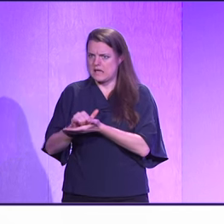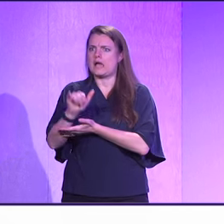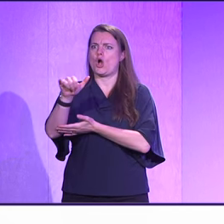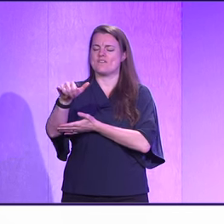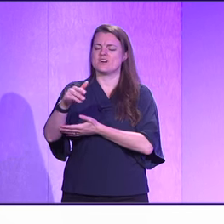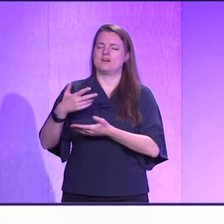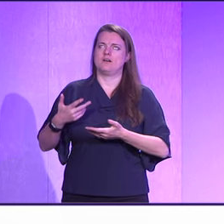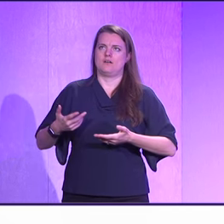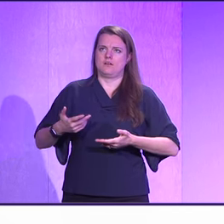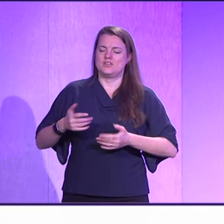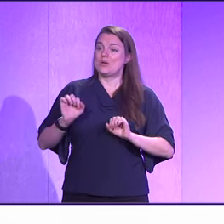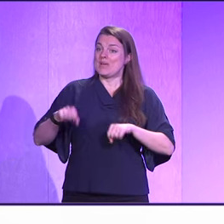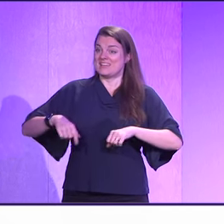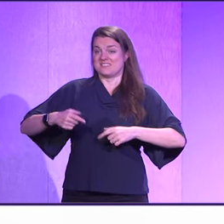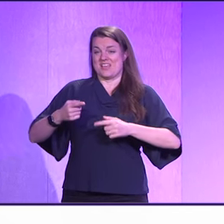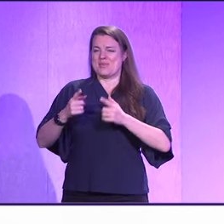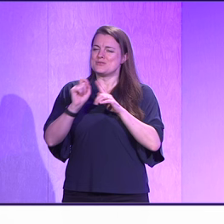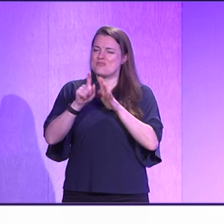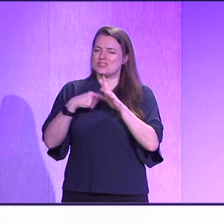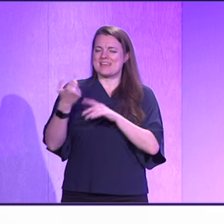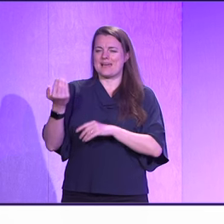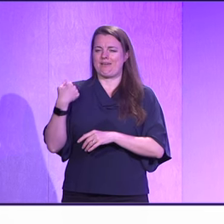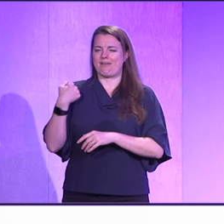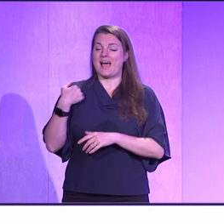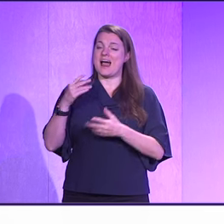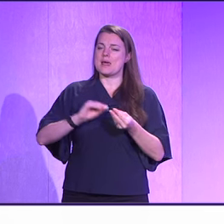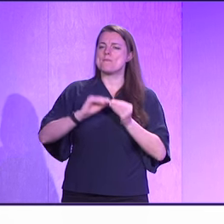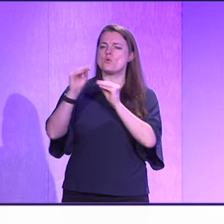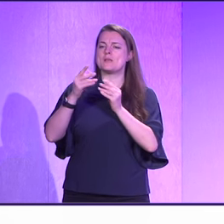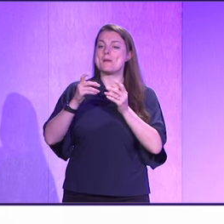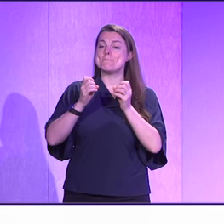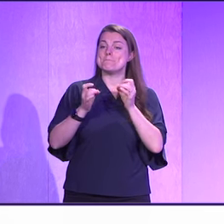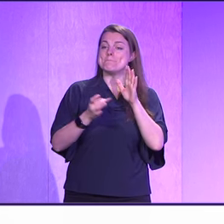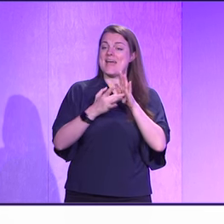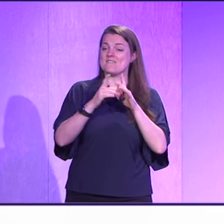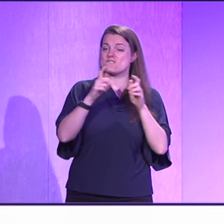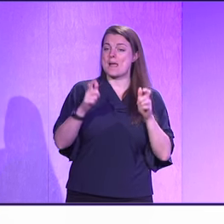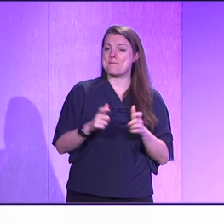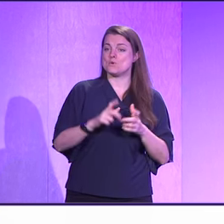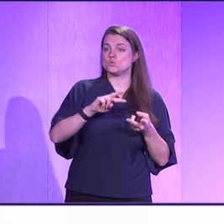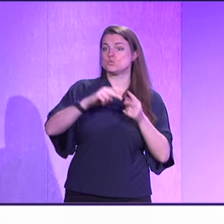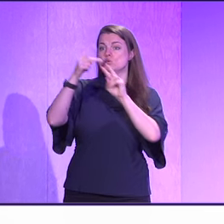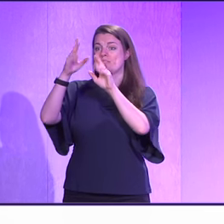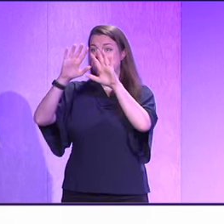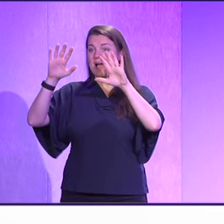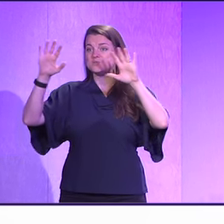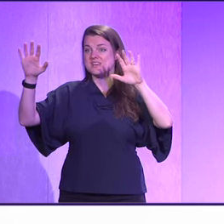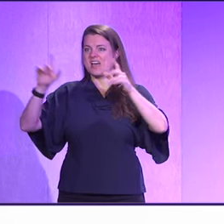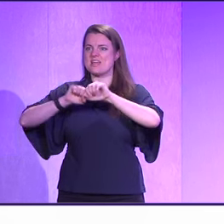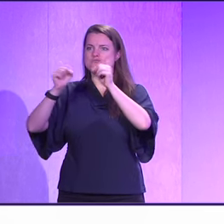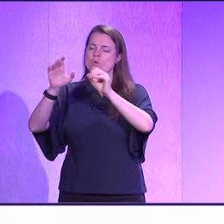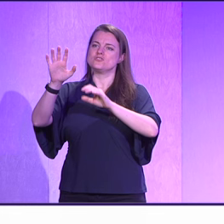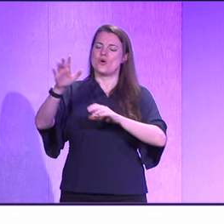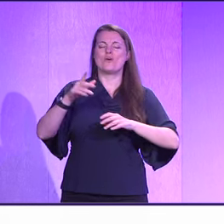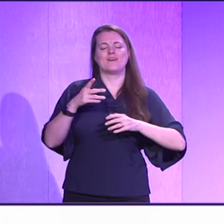I moved their mainframe to the cloud, that's fun. And yeah, the network connectivity got broken. It turns out trains don't